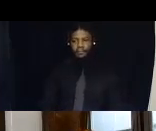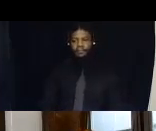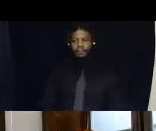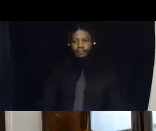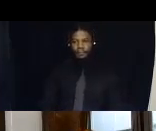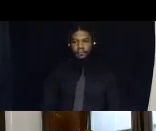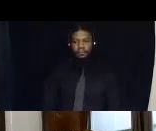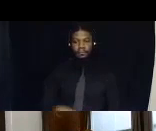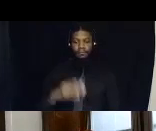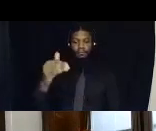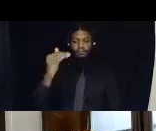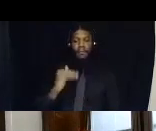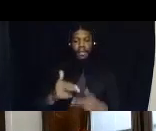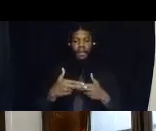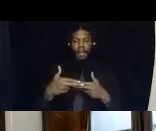Next slide.